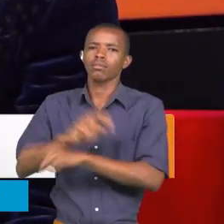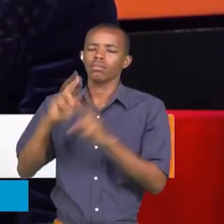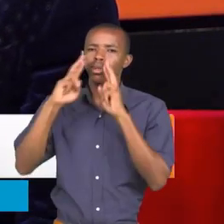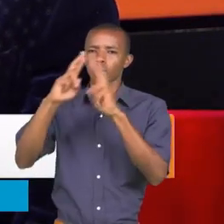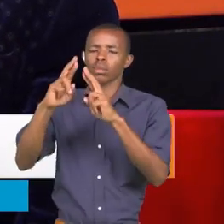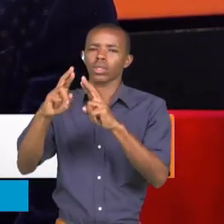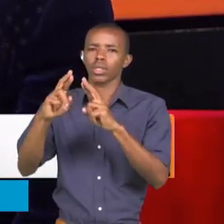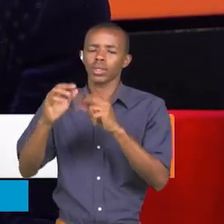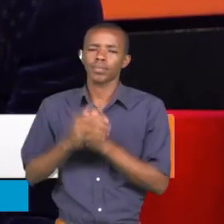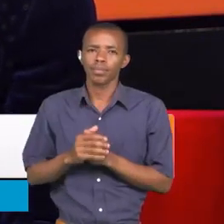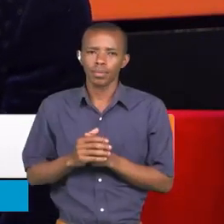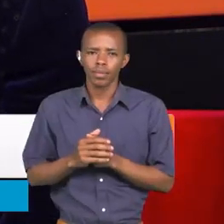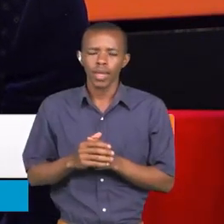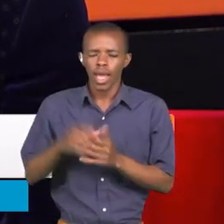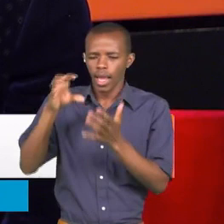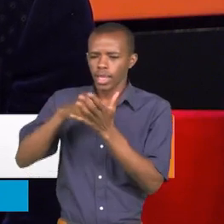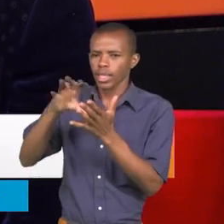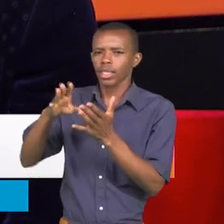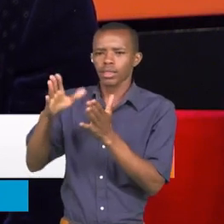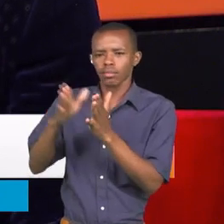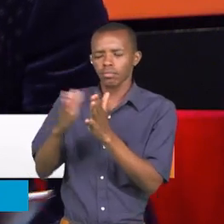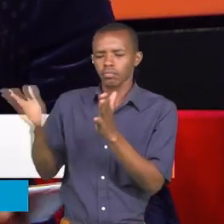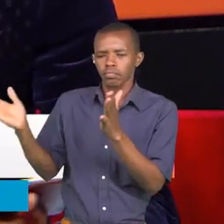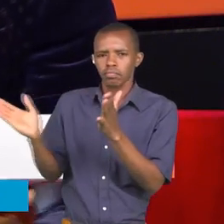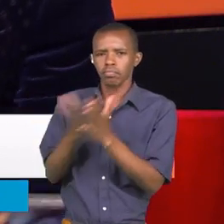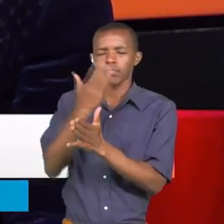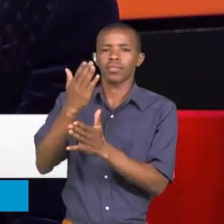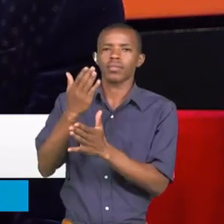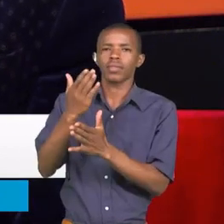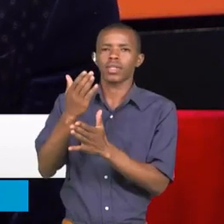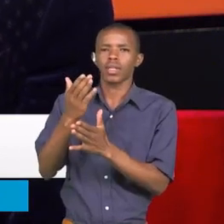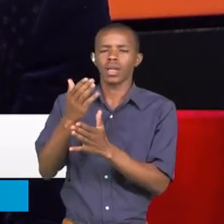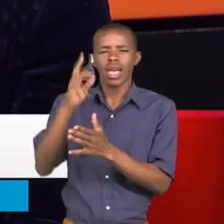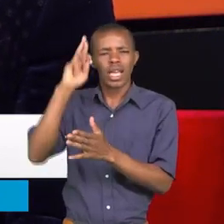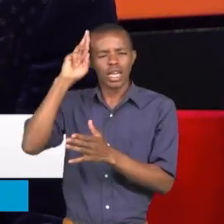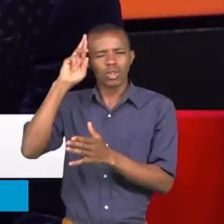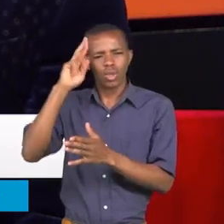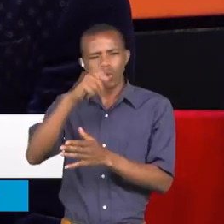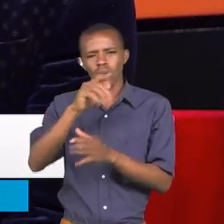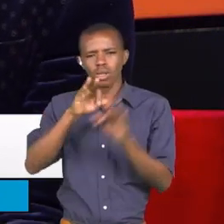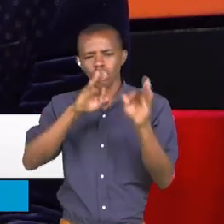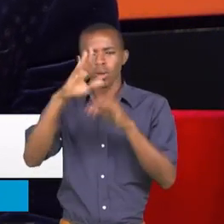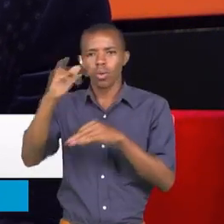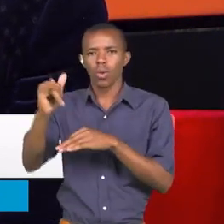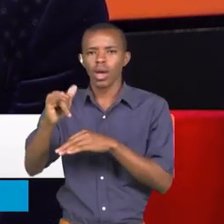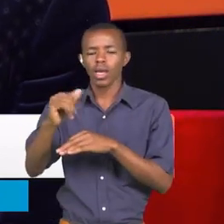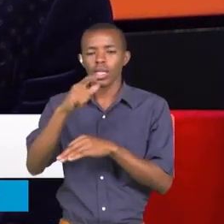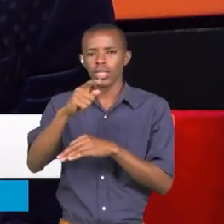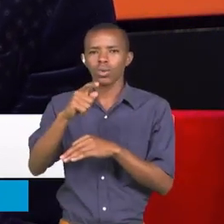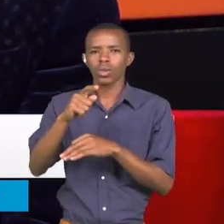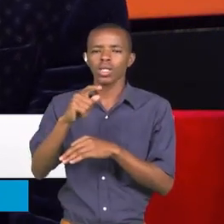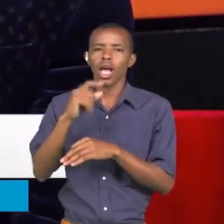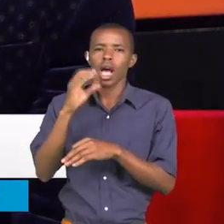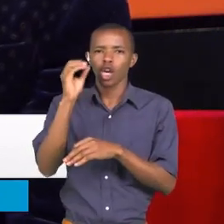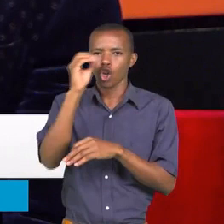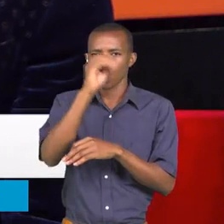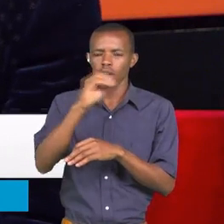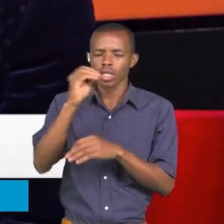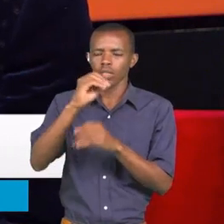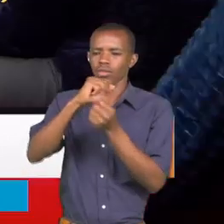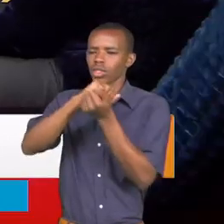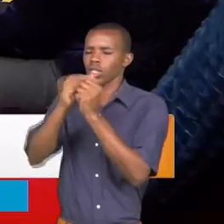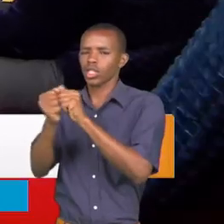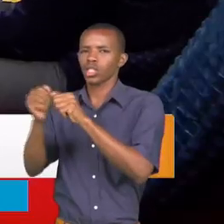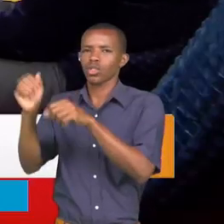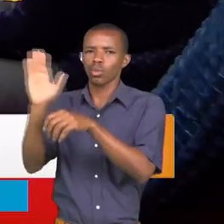Now, that case was thrown away. Maybe give us a reason. Because now, this was a narrative converted into music